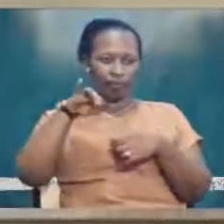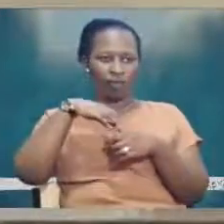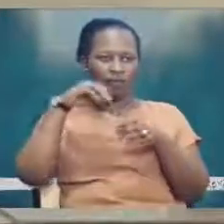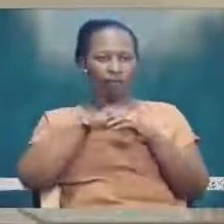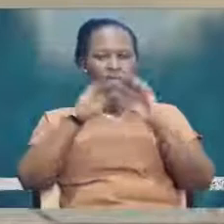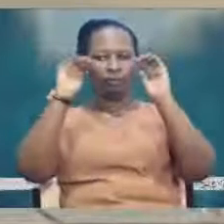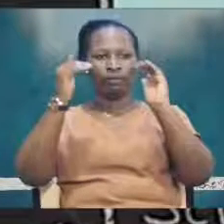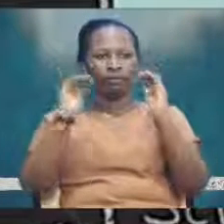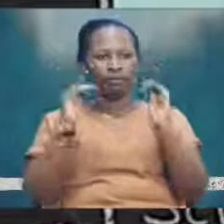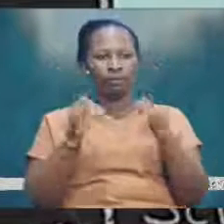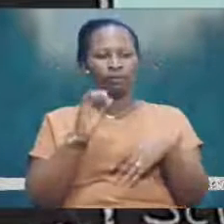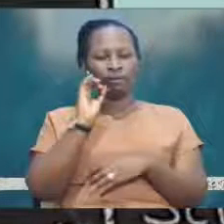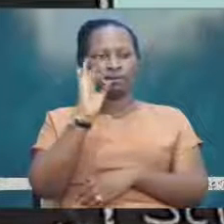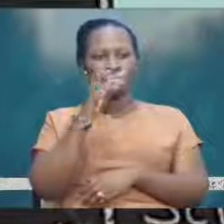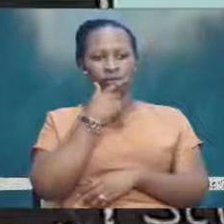structures of